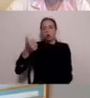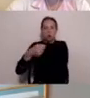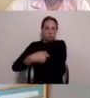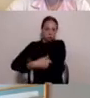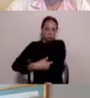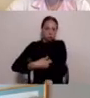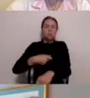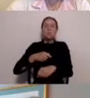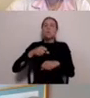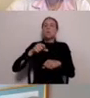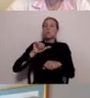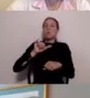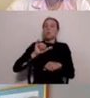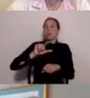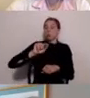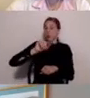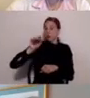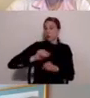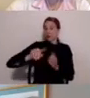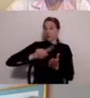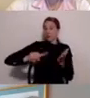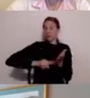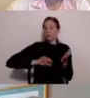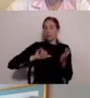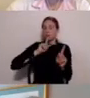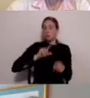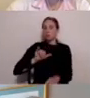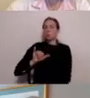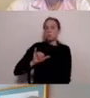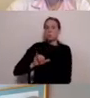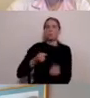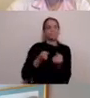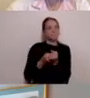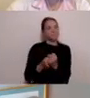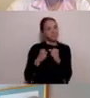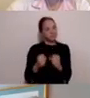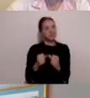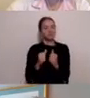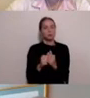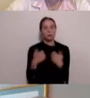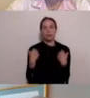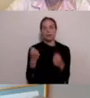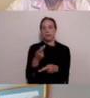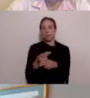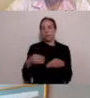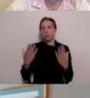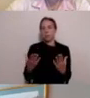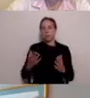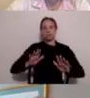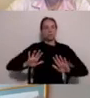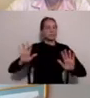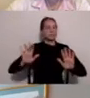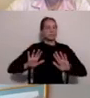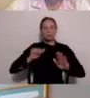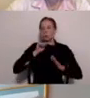That response led us to really advocate strongly with healthcare providers to not delay or cancel